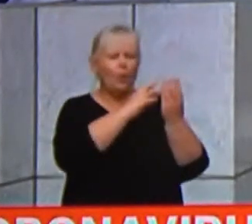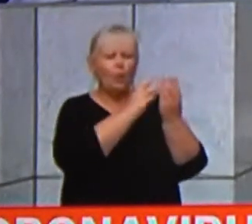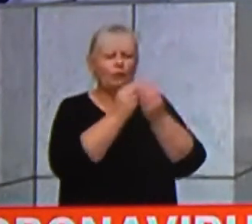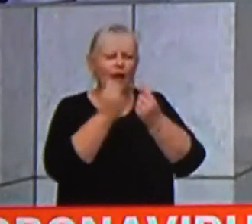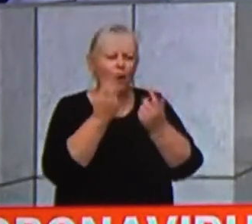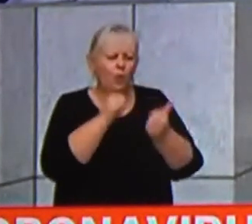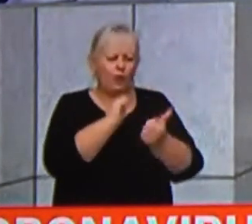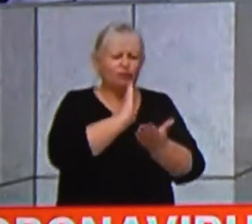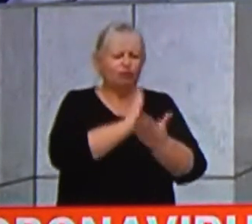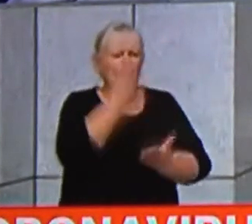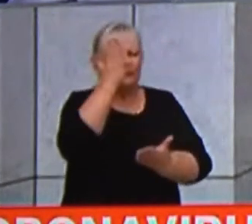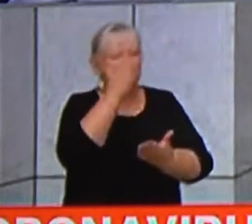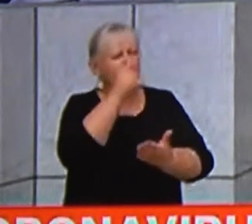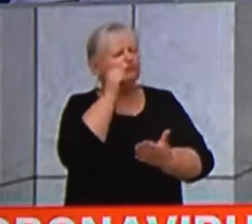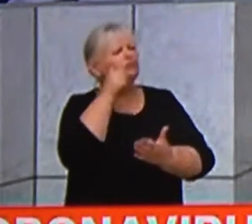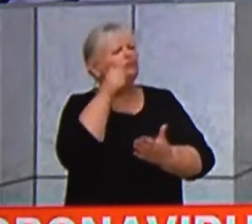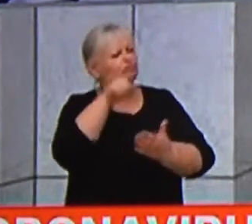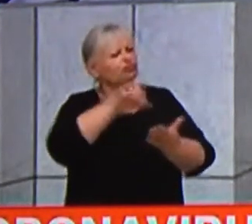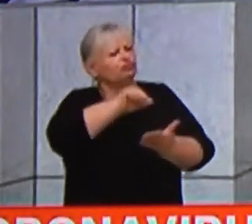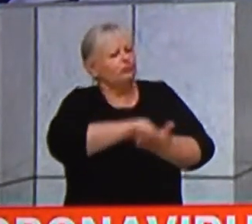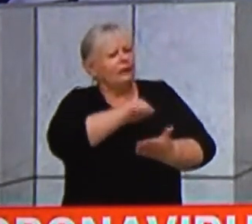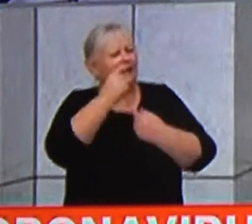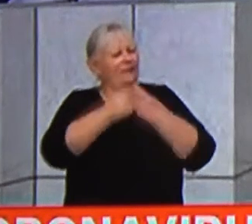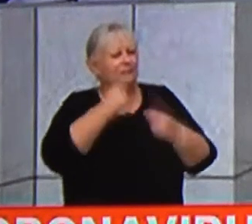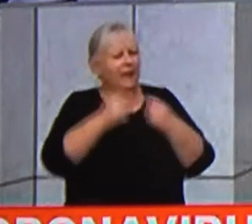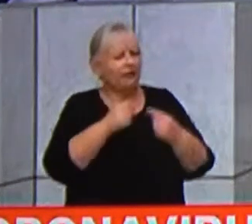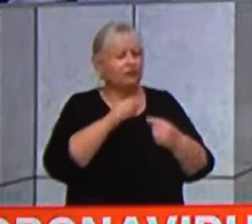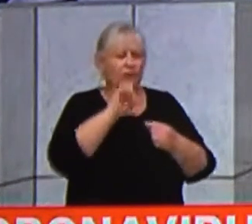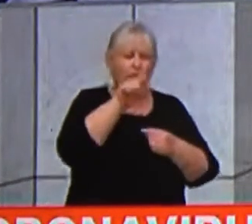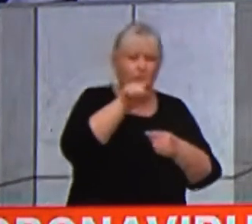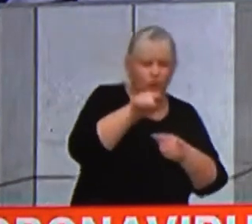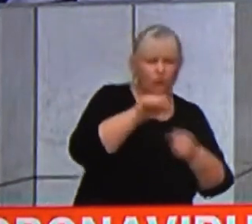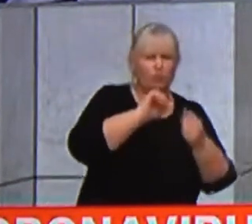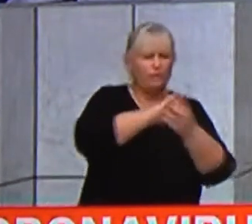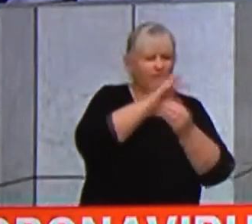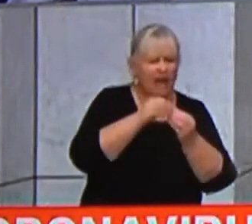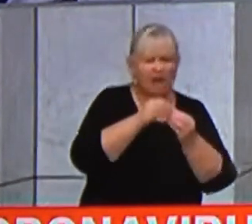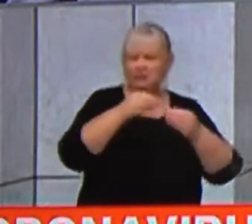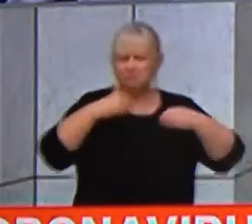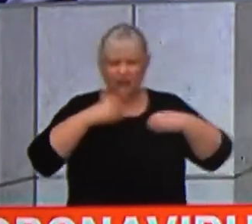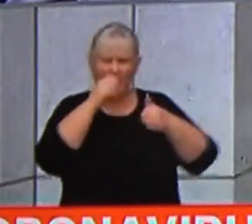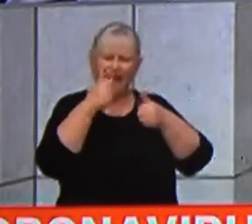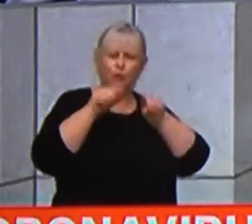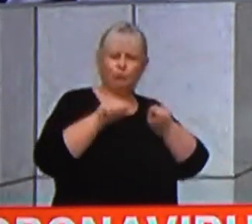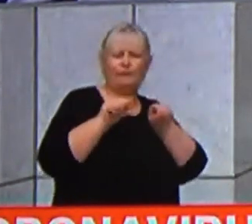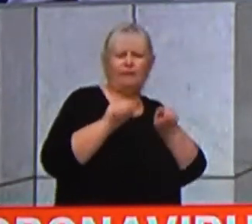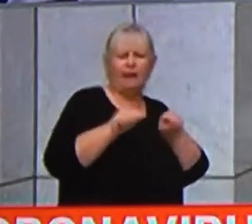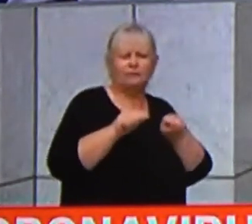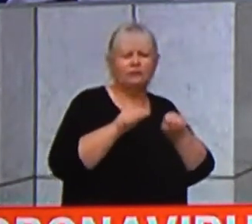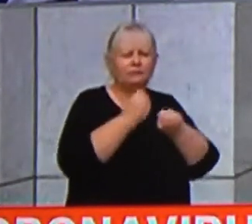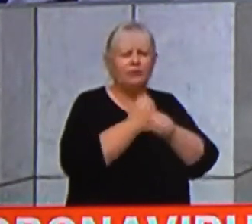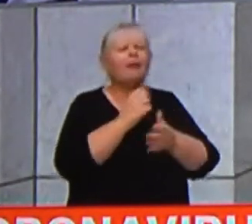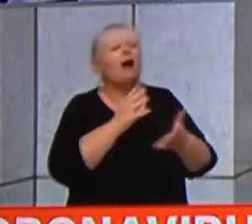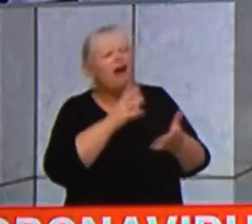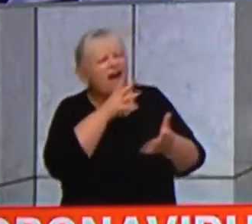the Deputy Chief Medical Officer, focusing particularly on GPs. As each